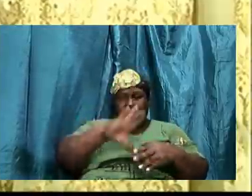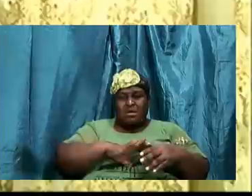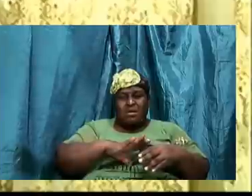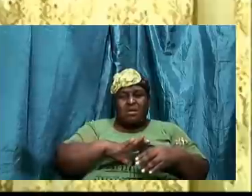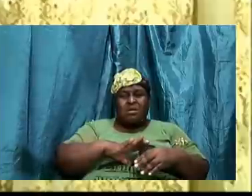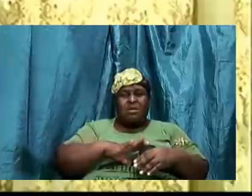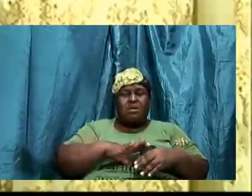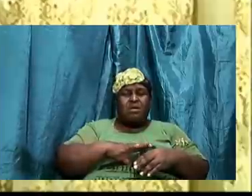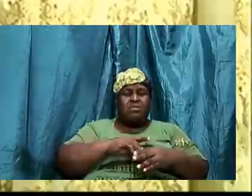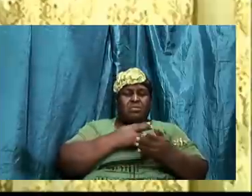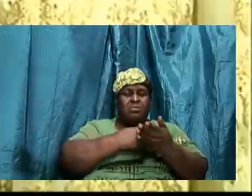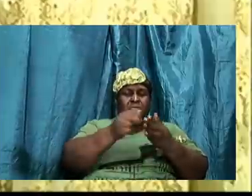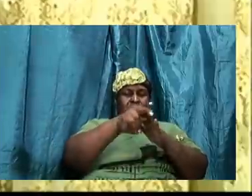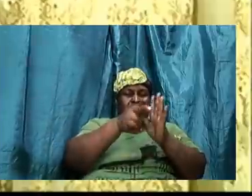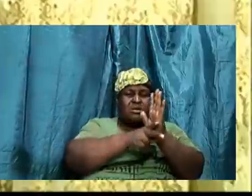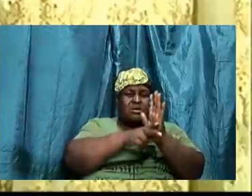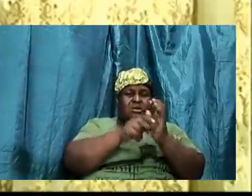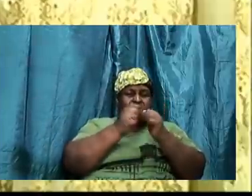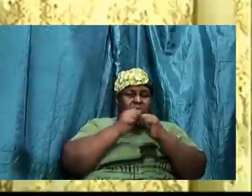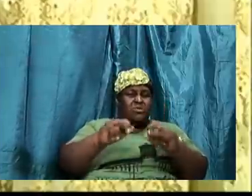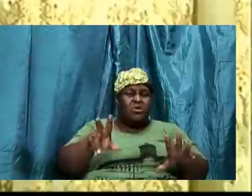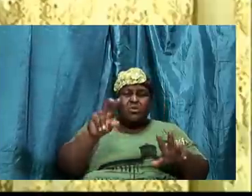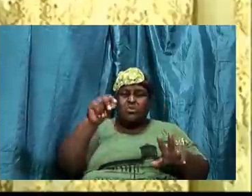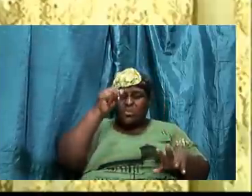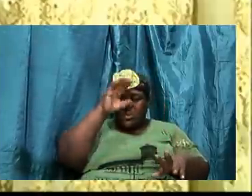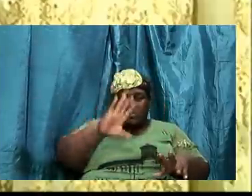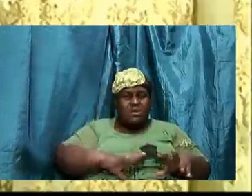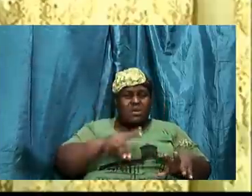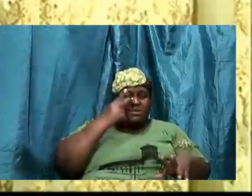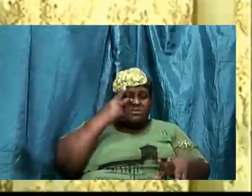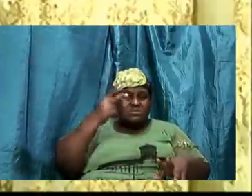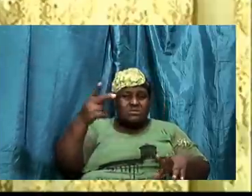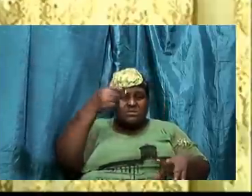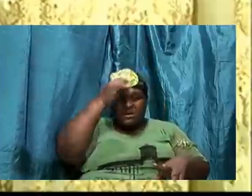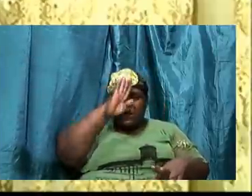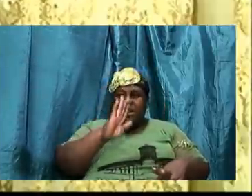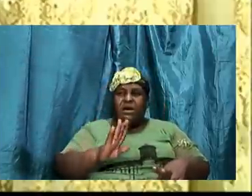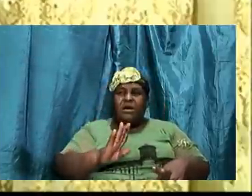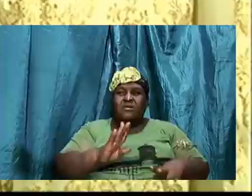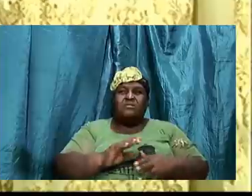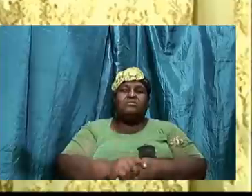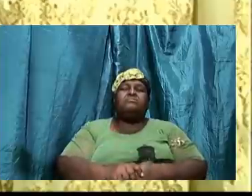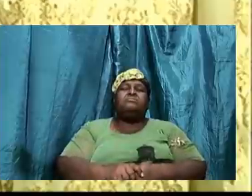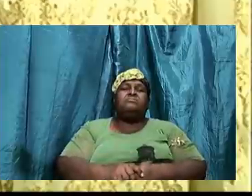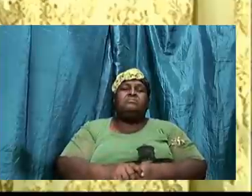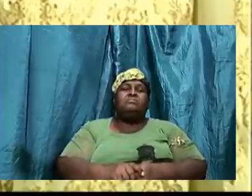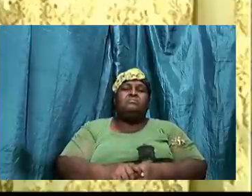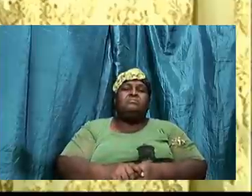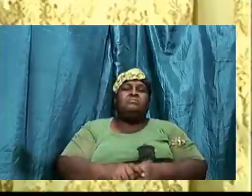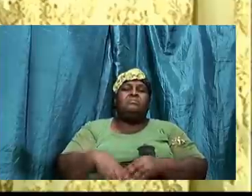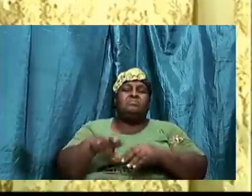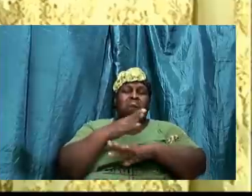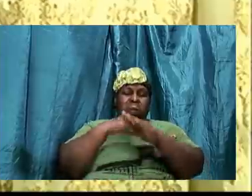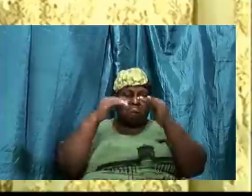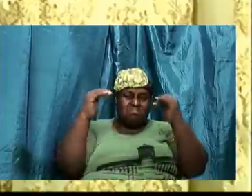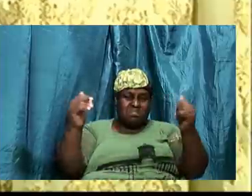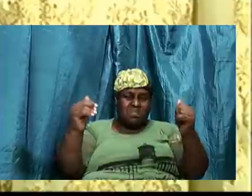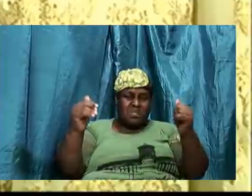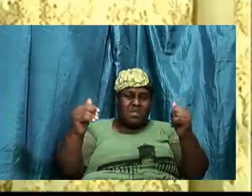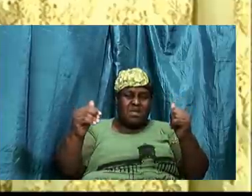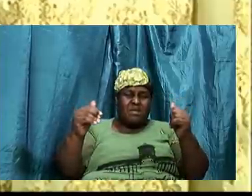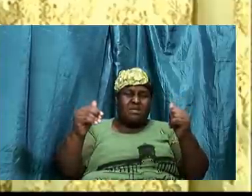man shall see God." The official position, we put it forth to us, of heaven, of